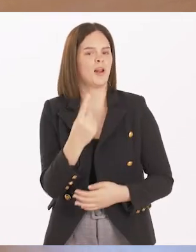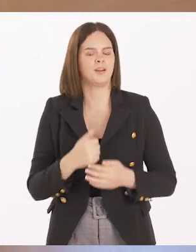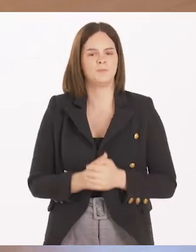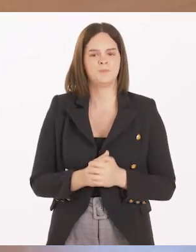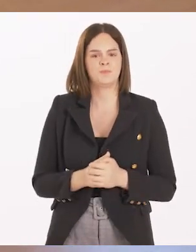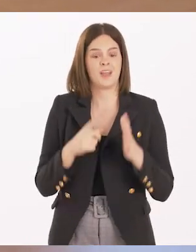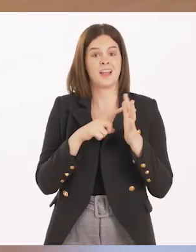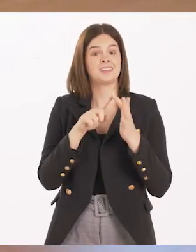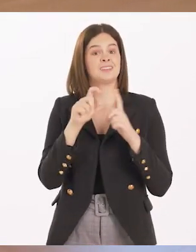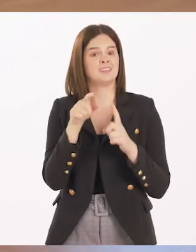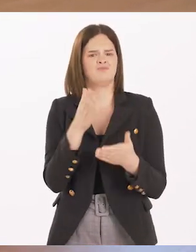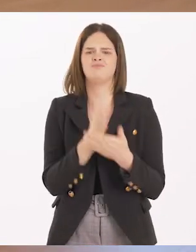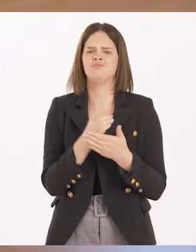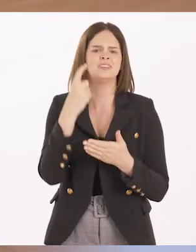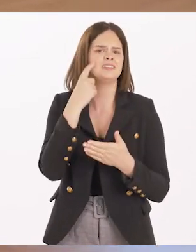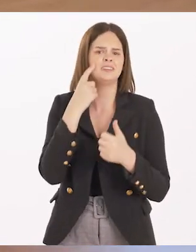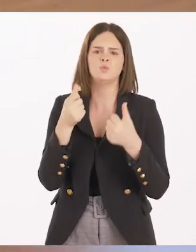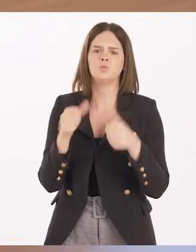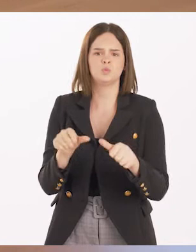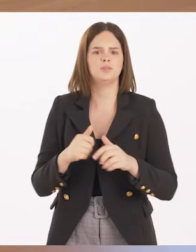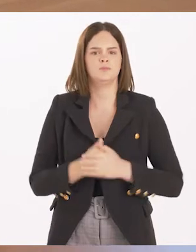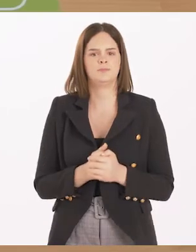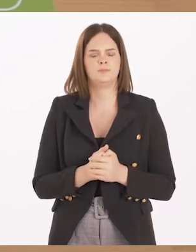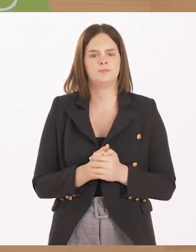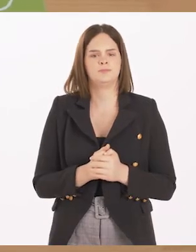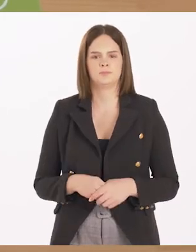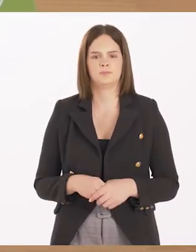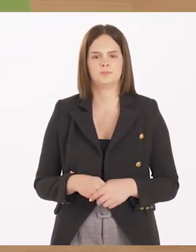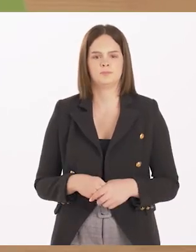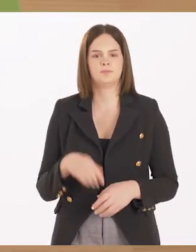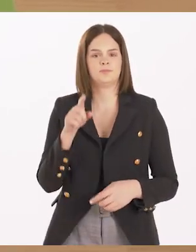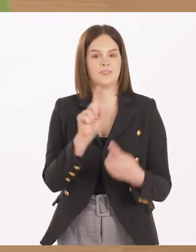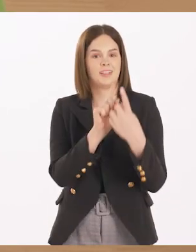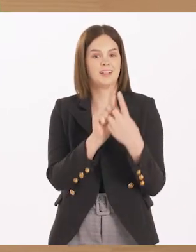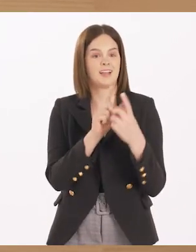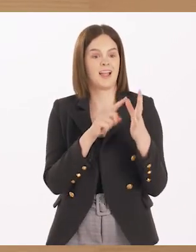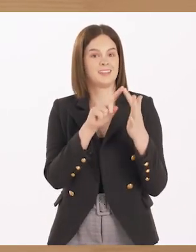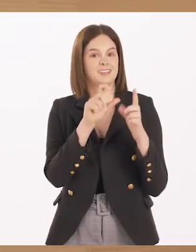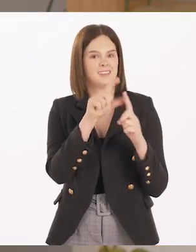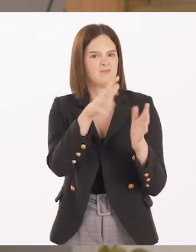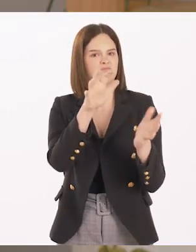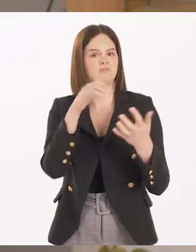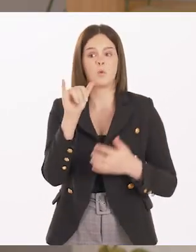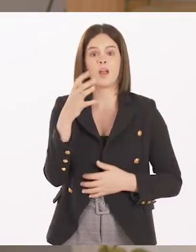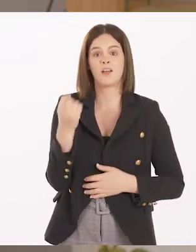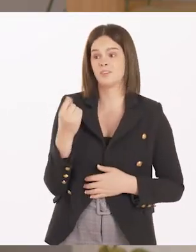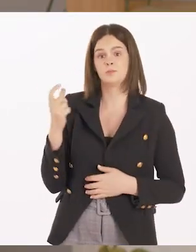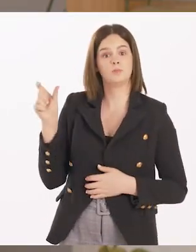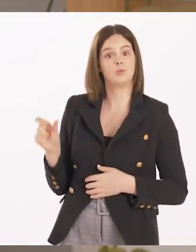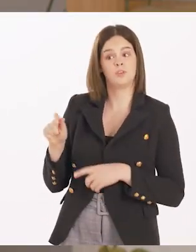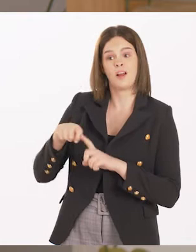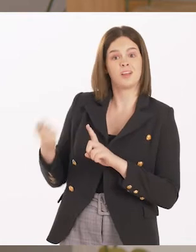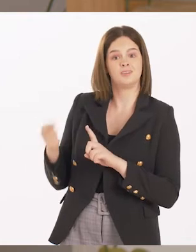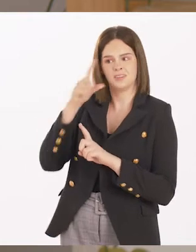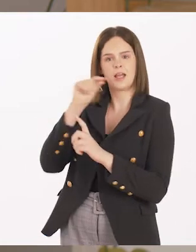one variety, but they're all just as easy to use. Just keep a look out for this sign. So, if you're nearby to one, or